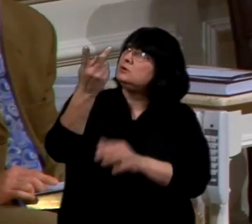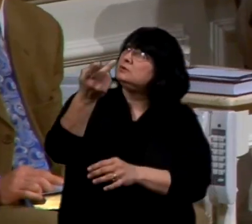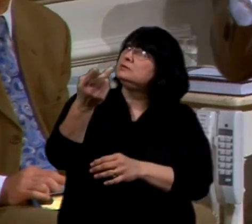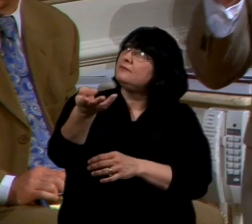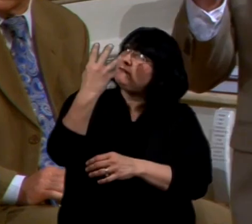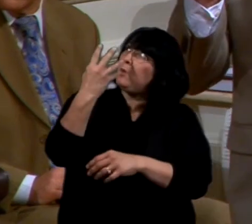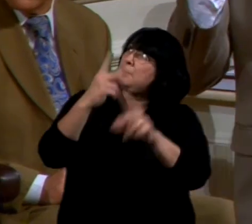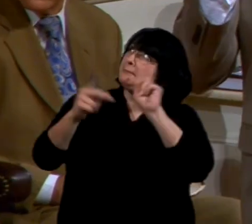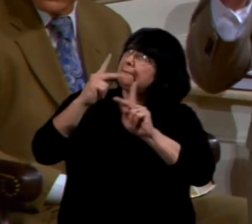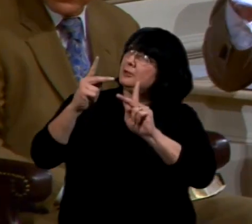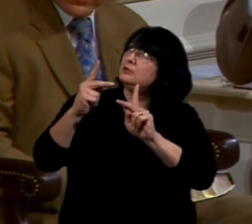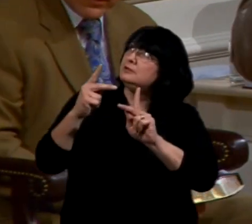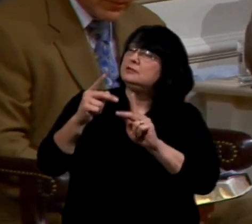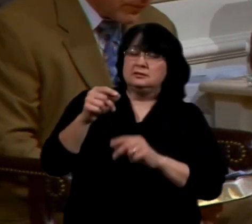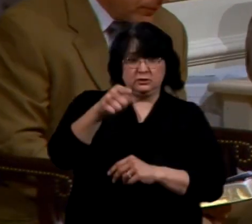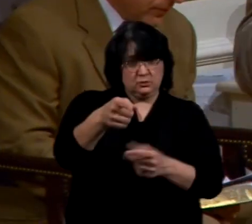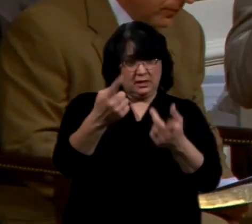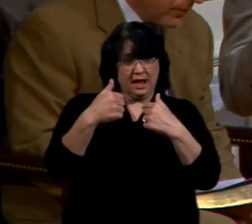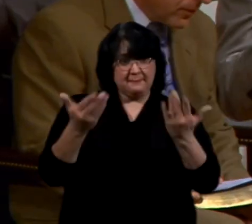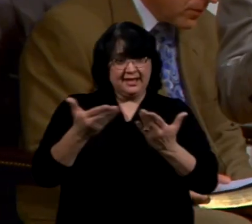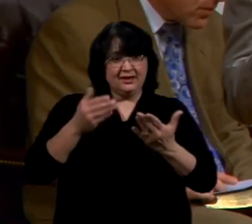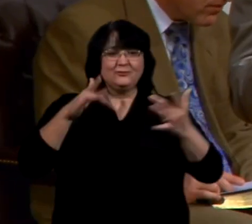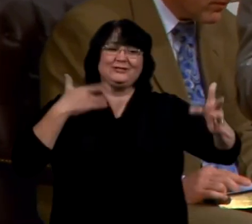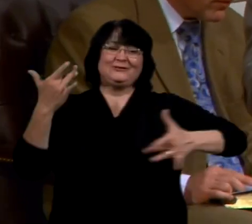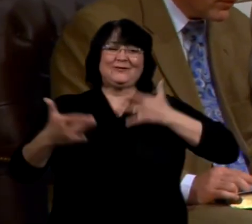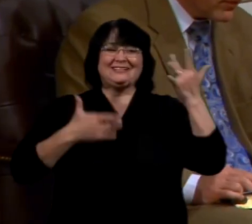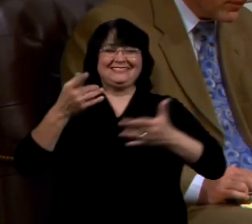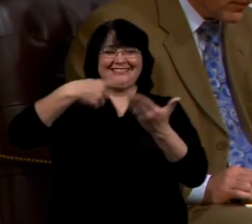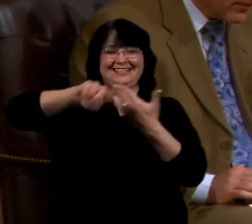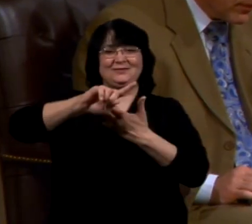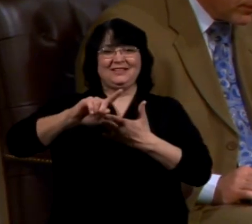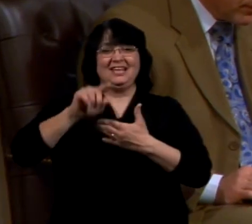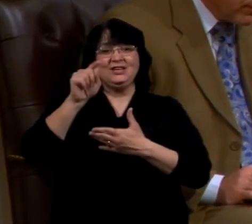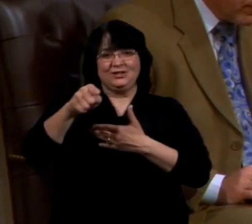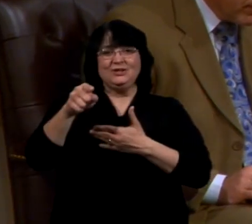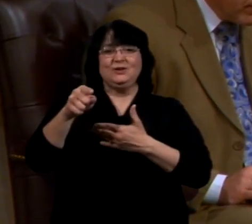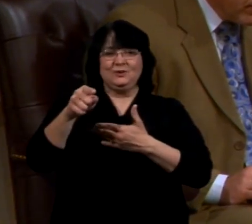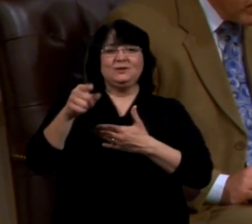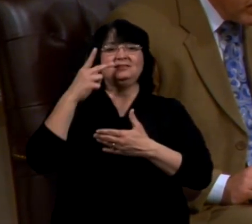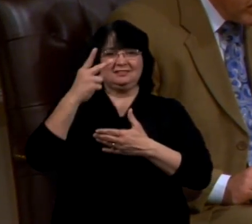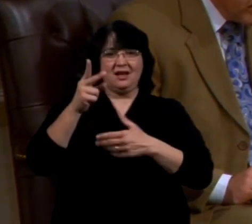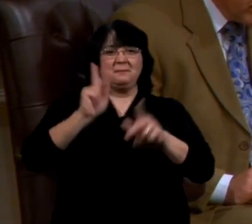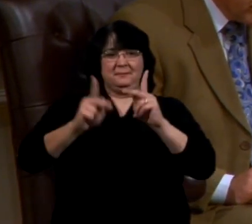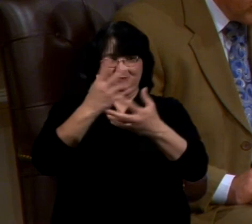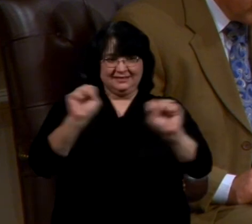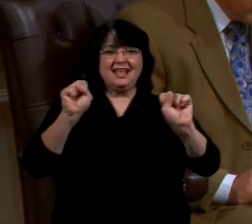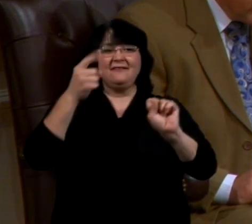You will come in here next week rejoicing that you caught someone